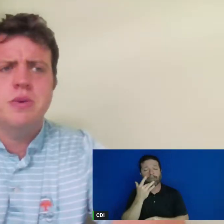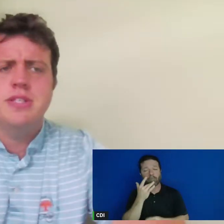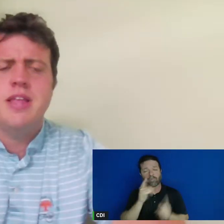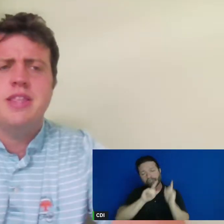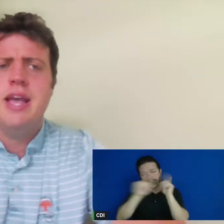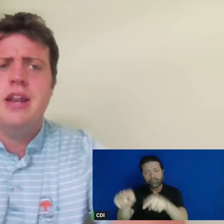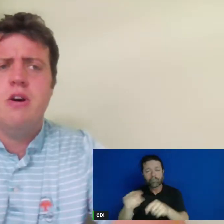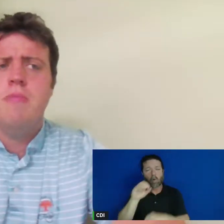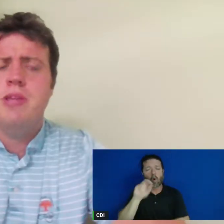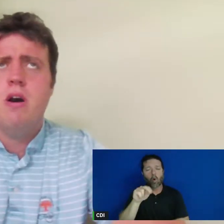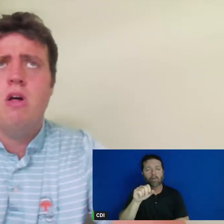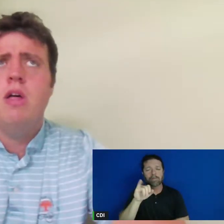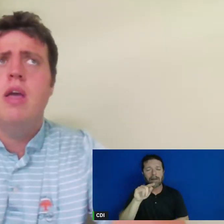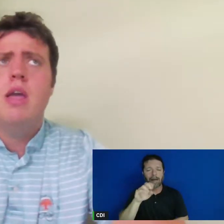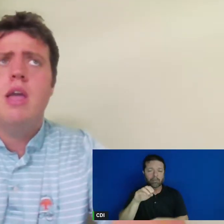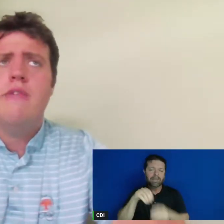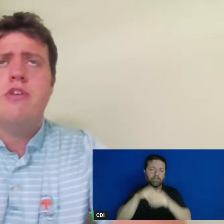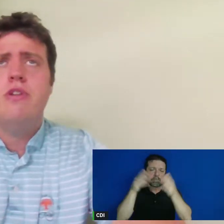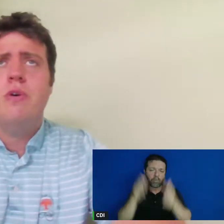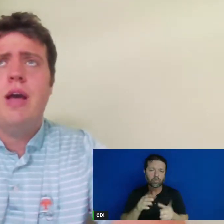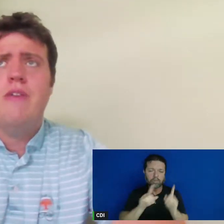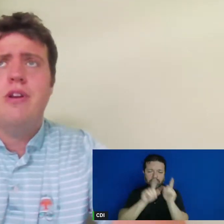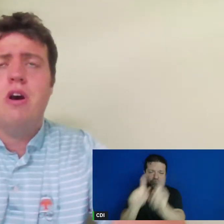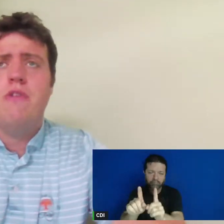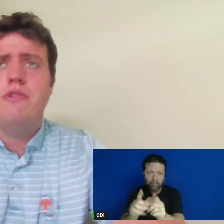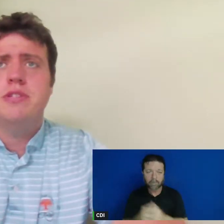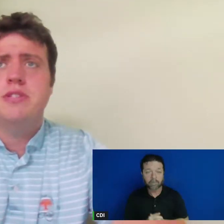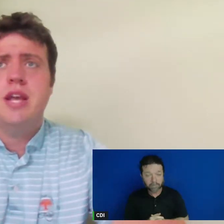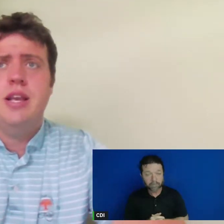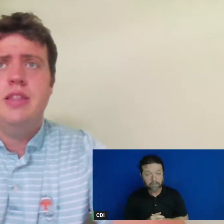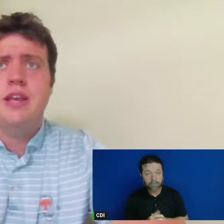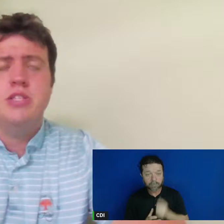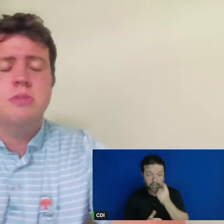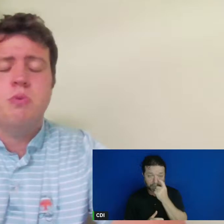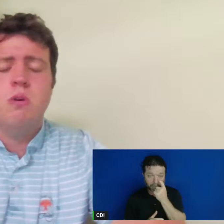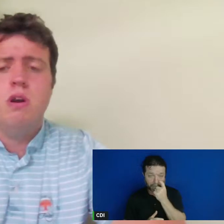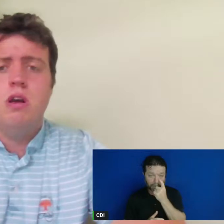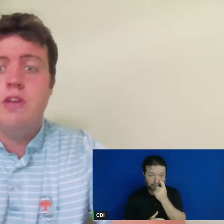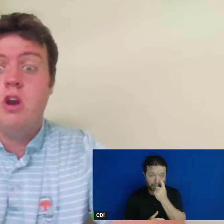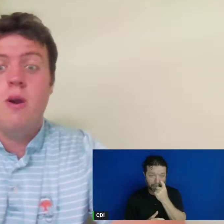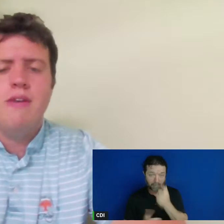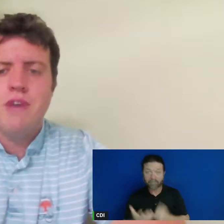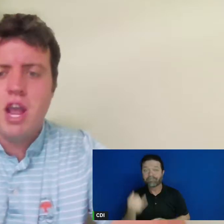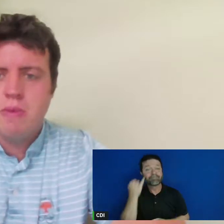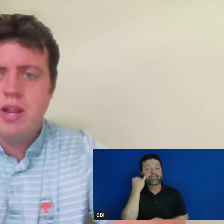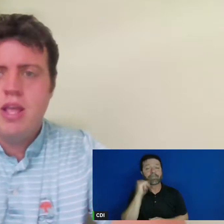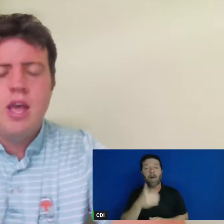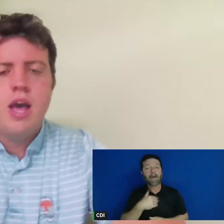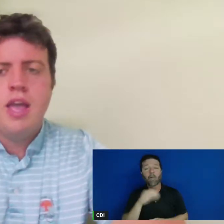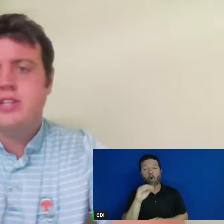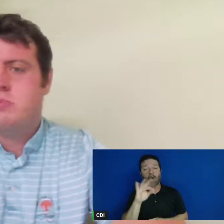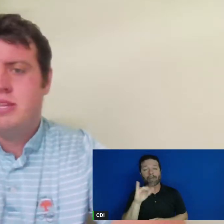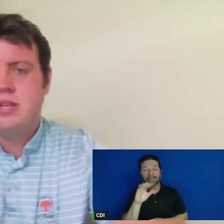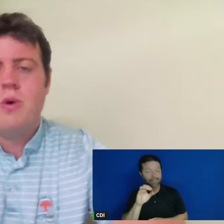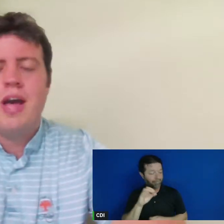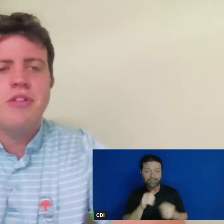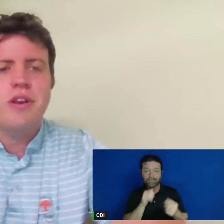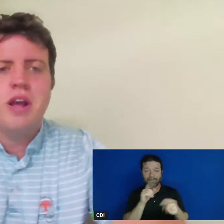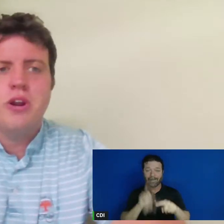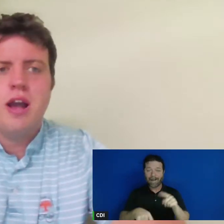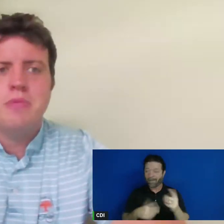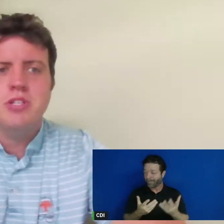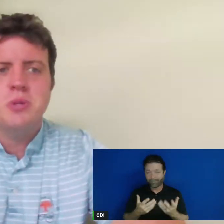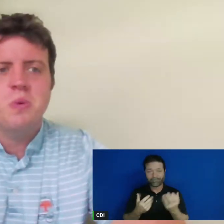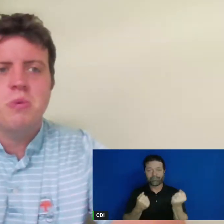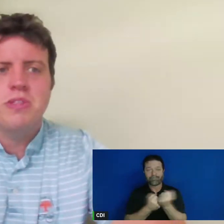preference. So it's not the end all be all if you don't have an office setting that can support a VRI environment. It just means that we'll have to look